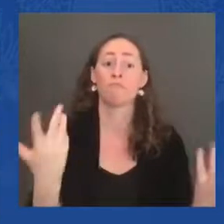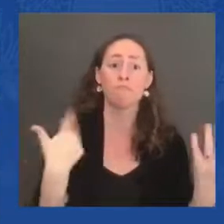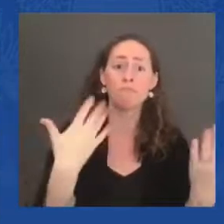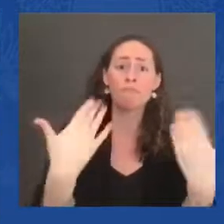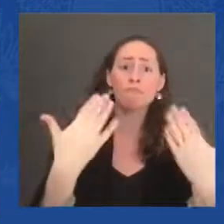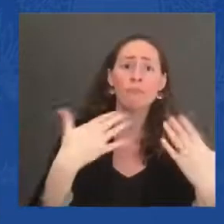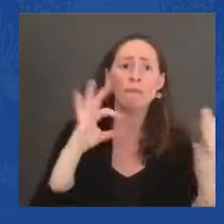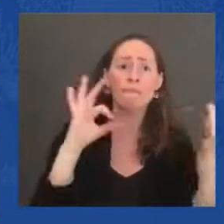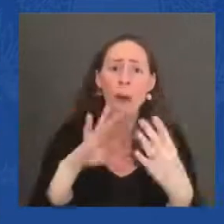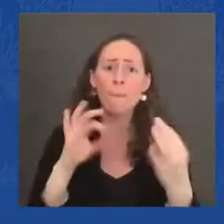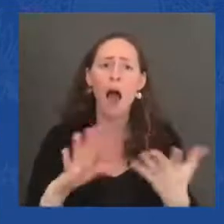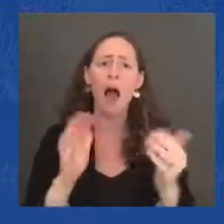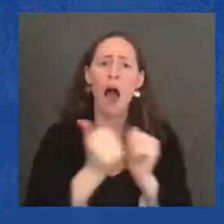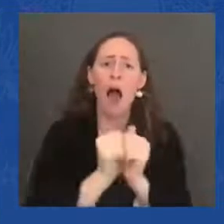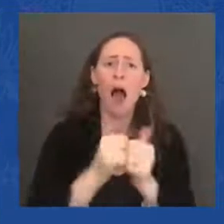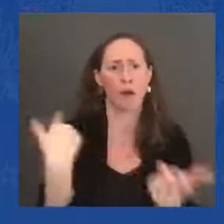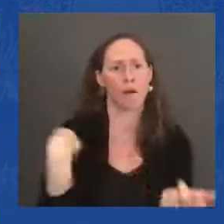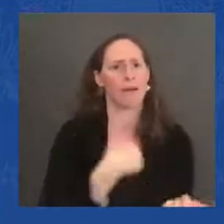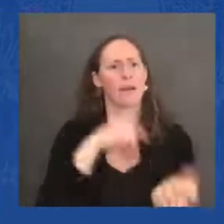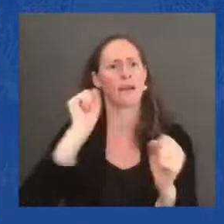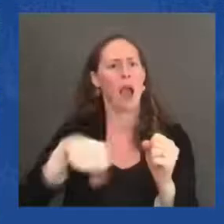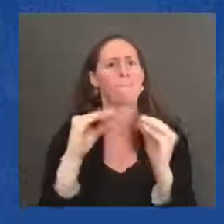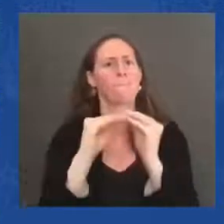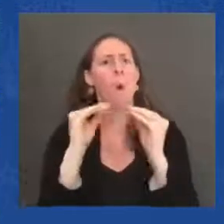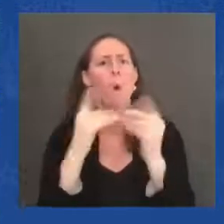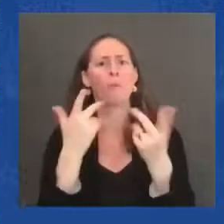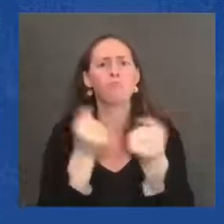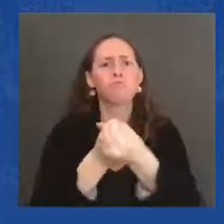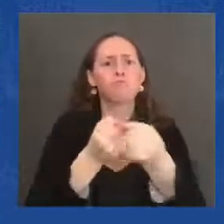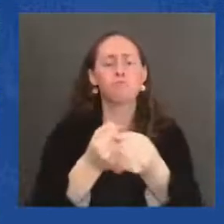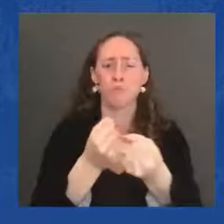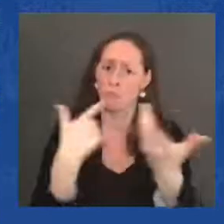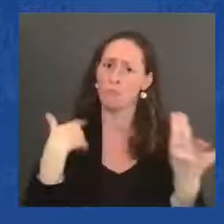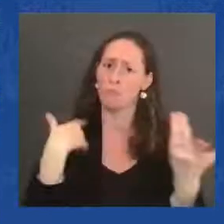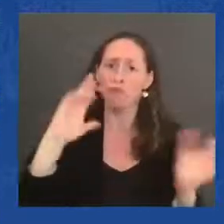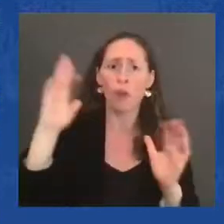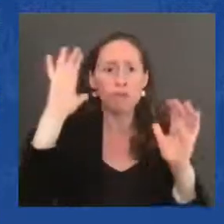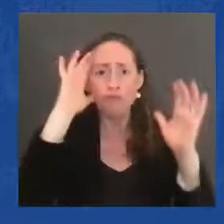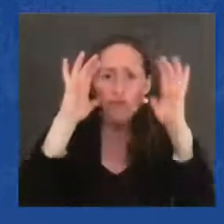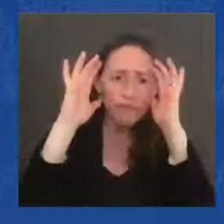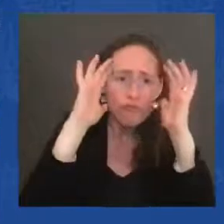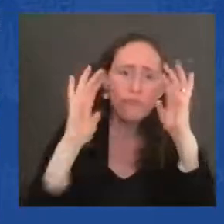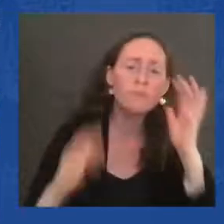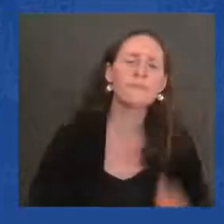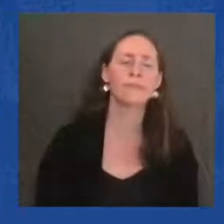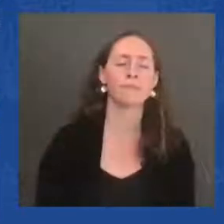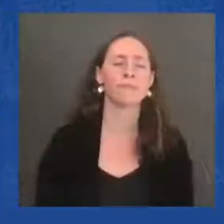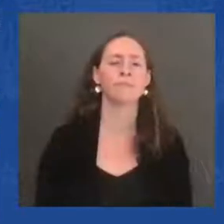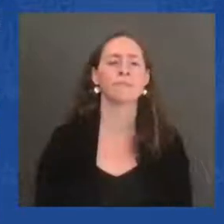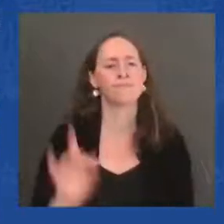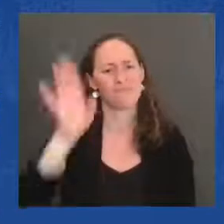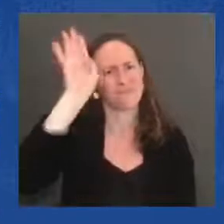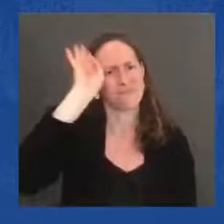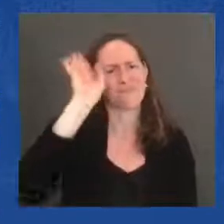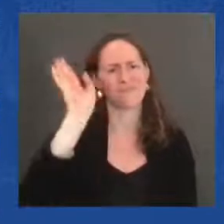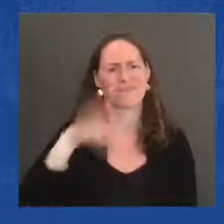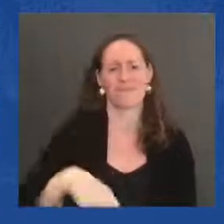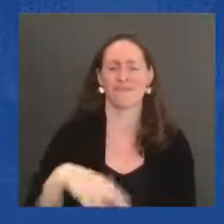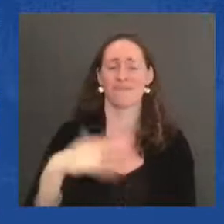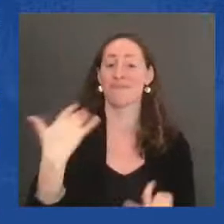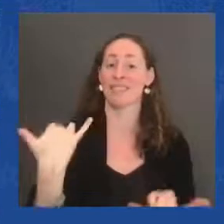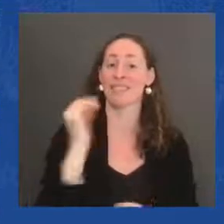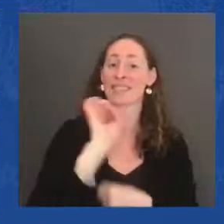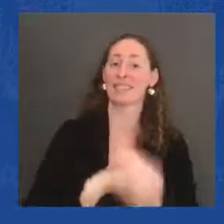time of the year when the air fills with smoke and the sky turns a little orange. But that time of year getting